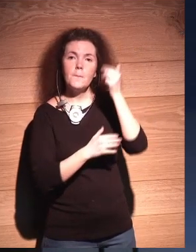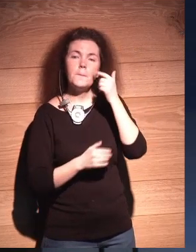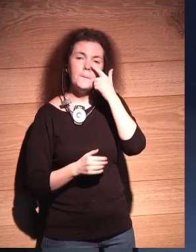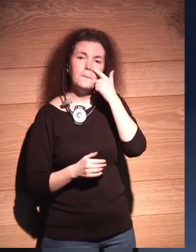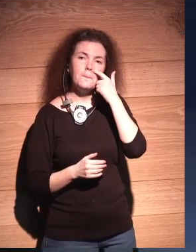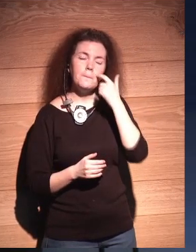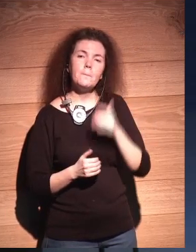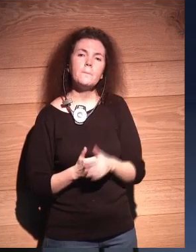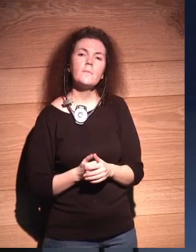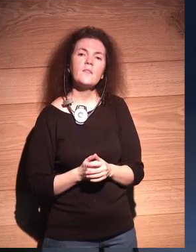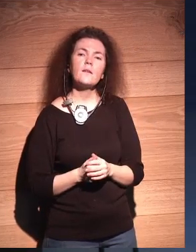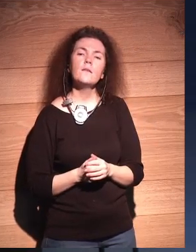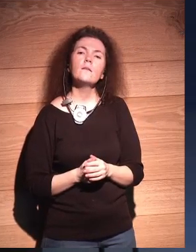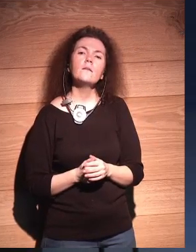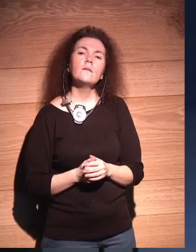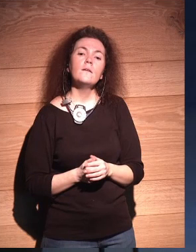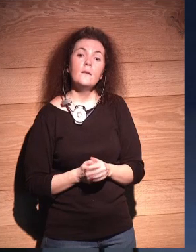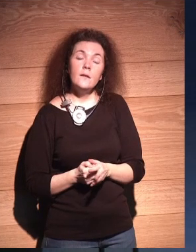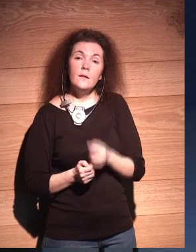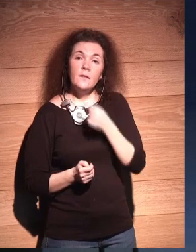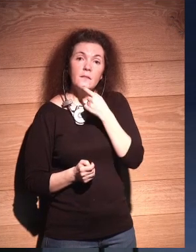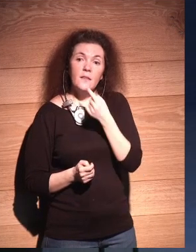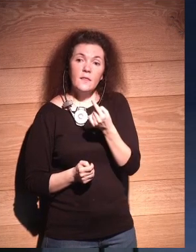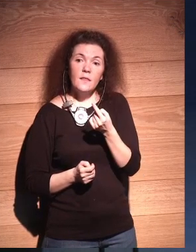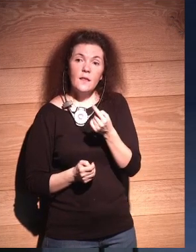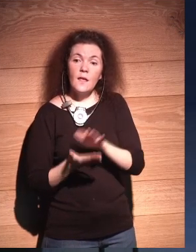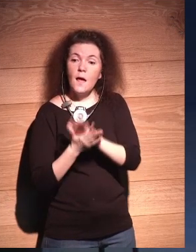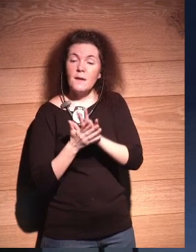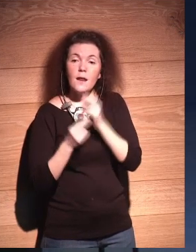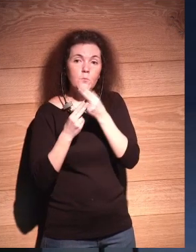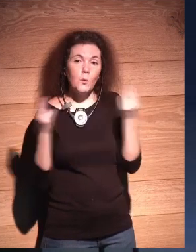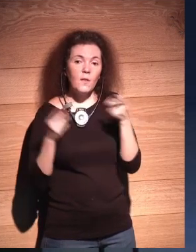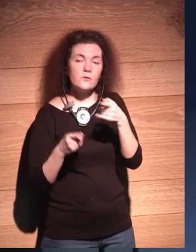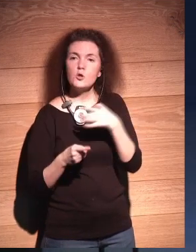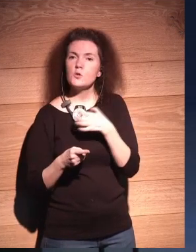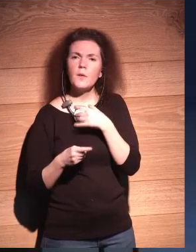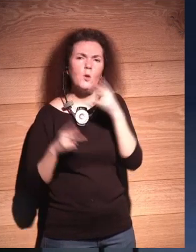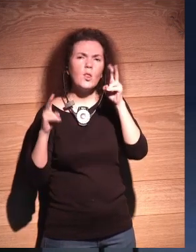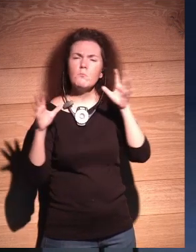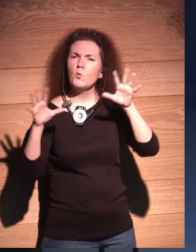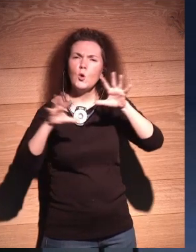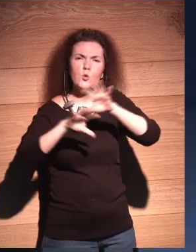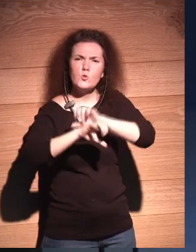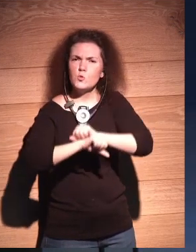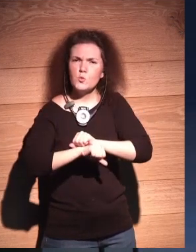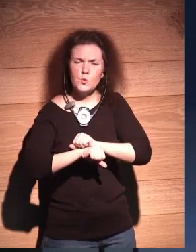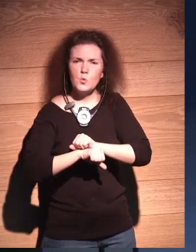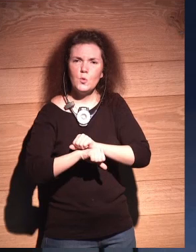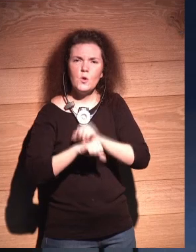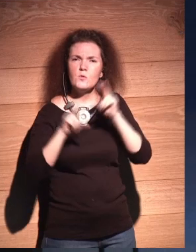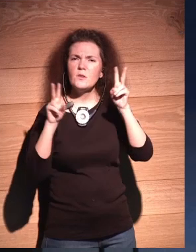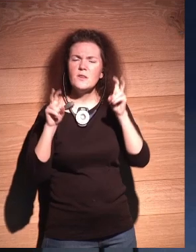we can't talk about this in public. It's too dark. You know, it's too dark what's happening. And